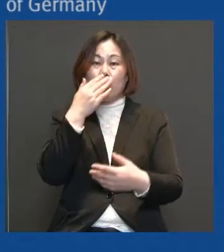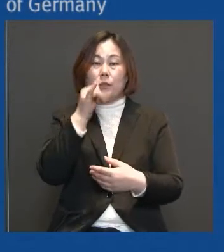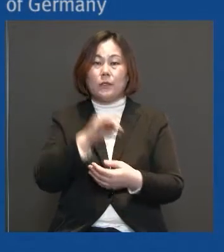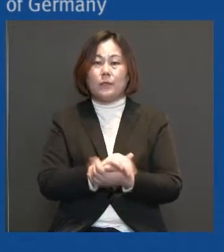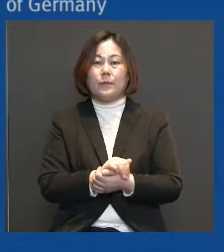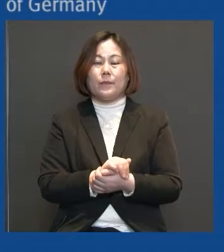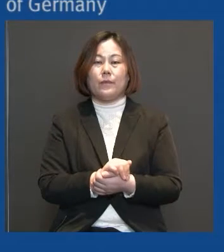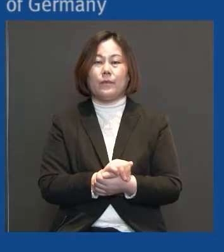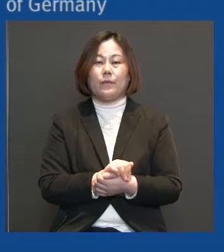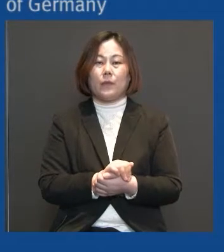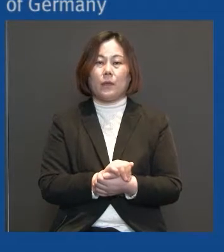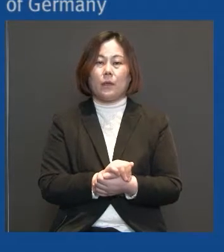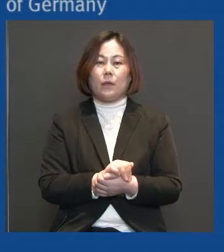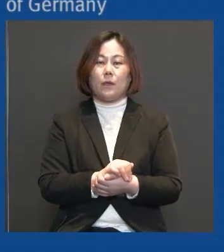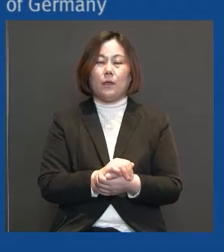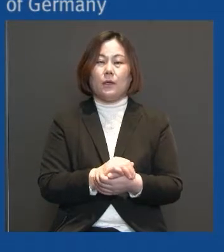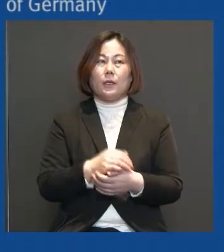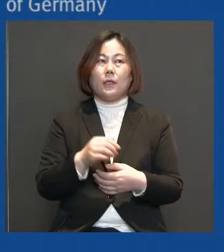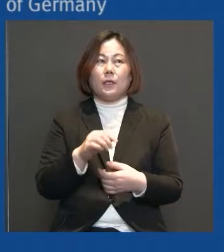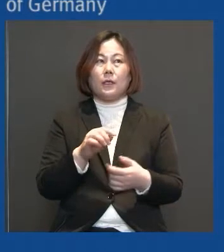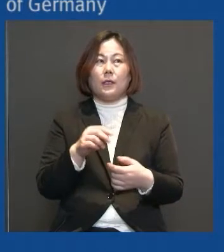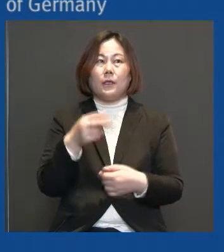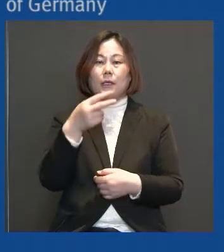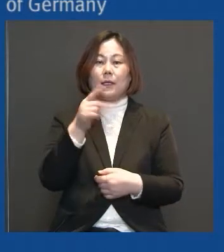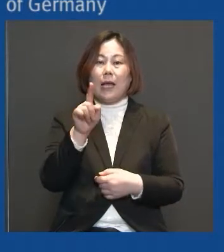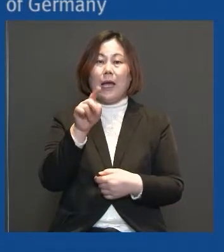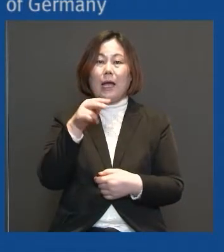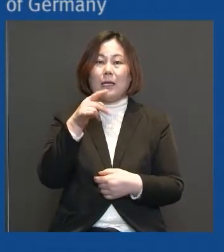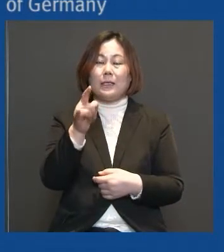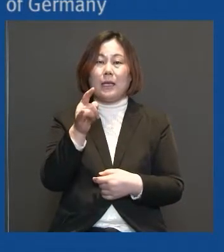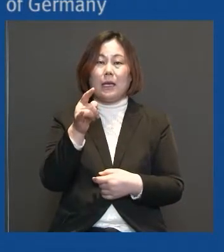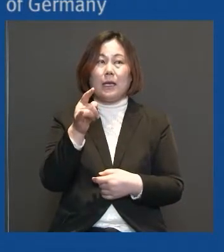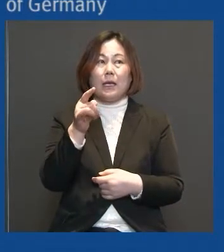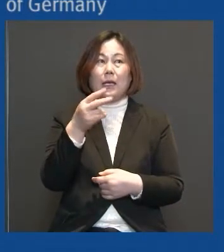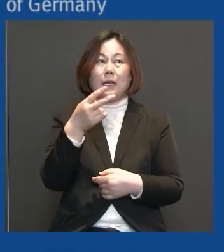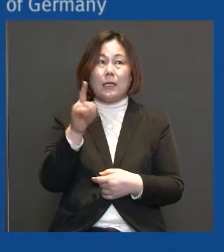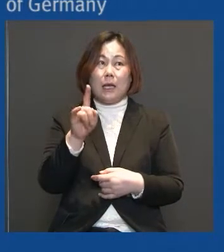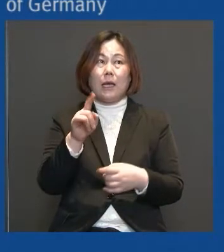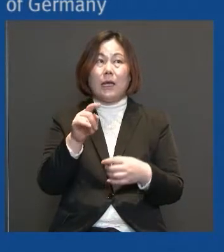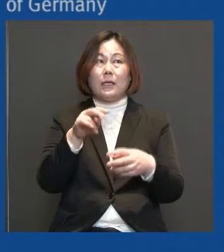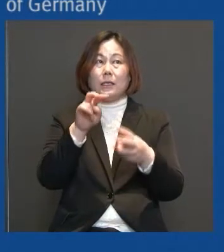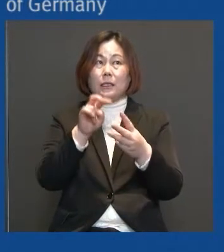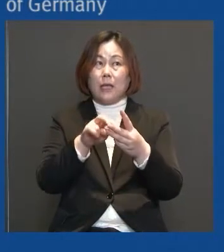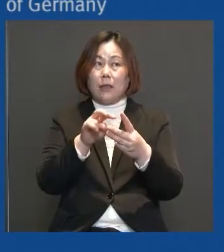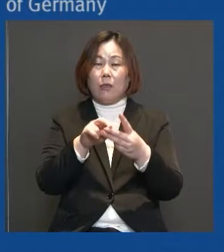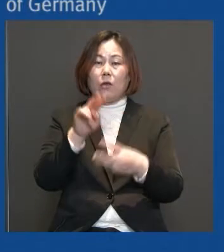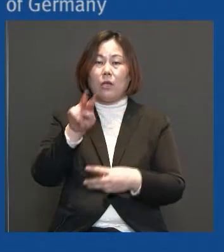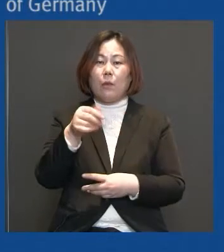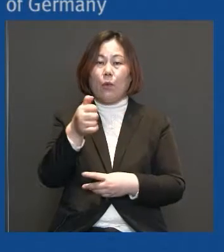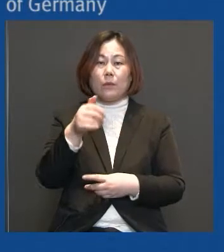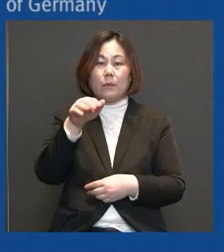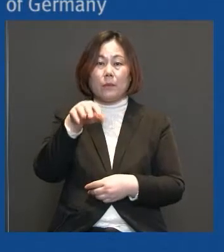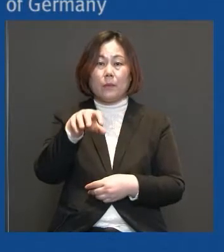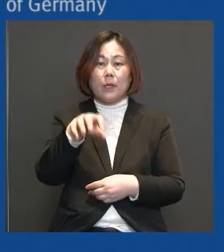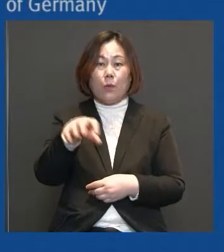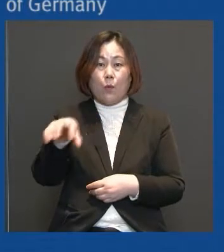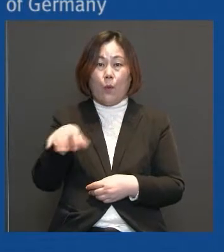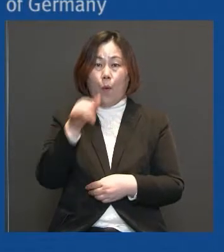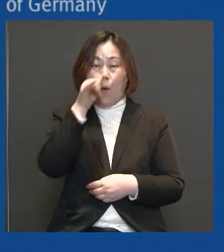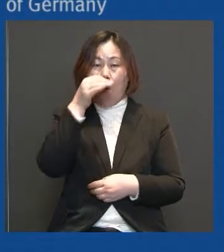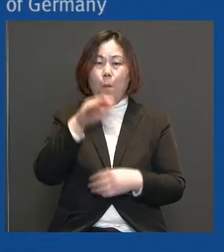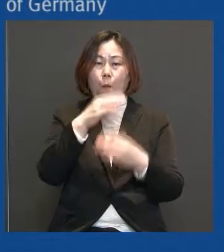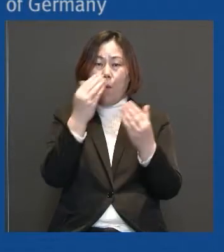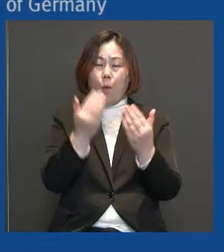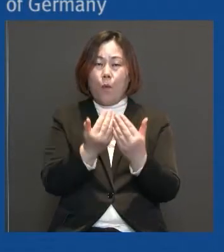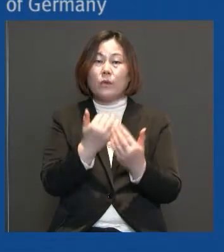Center, some 550 multi-generational centers provide place for people of all ages to meet and engage in a wide range